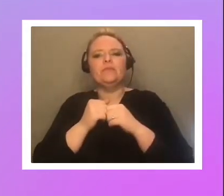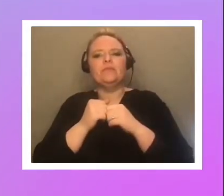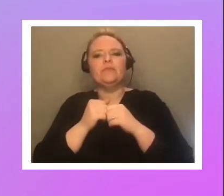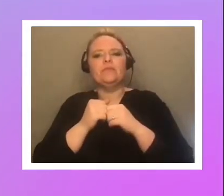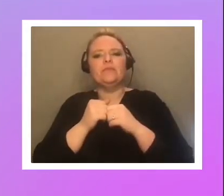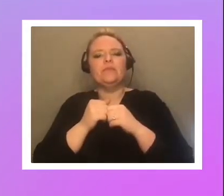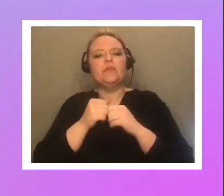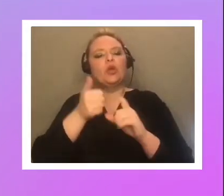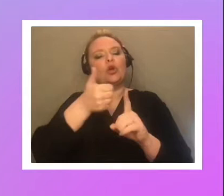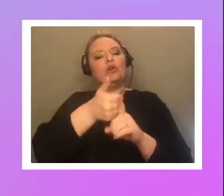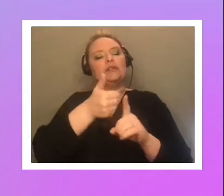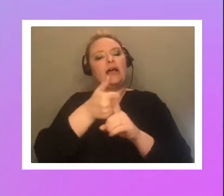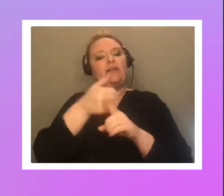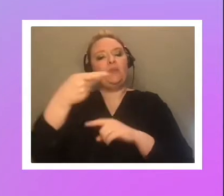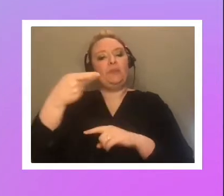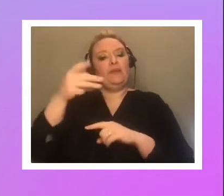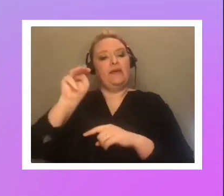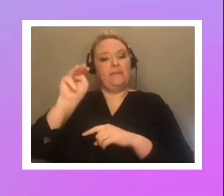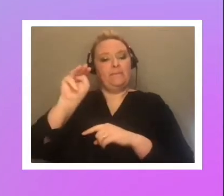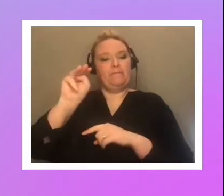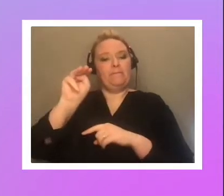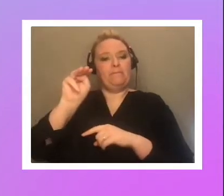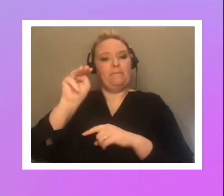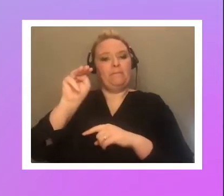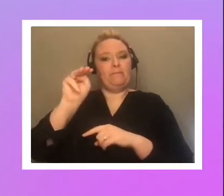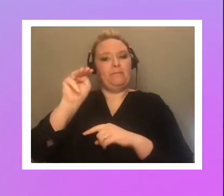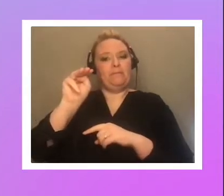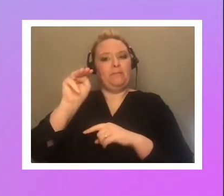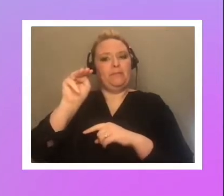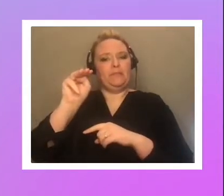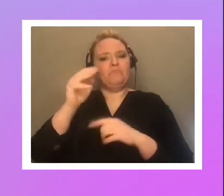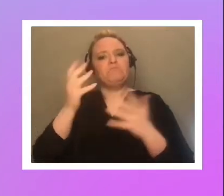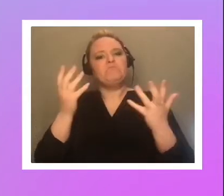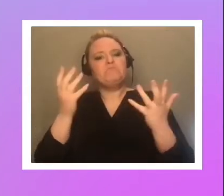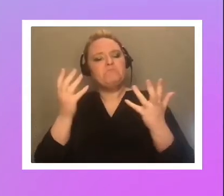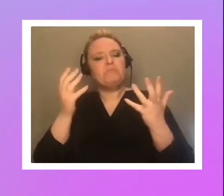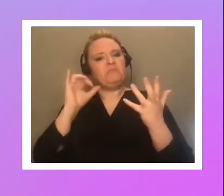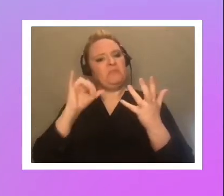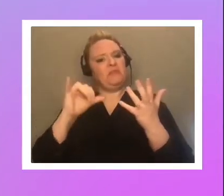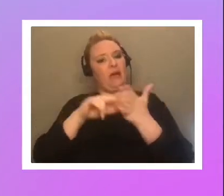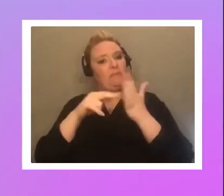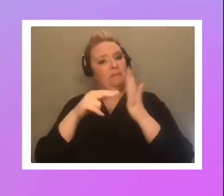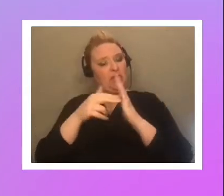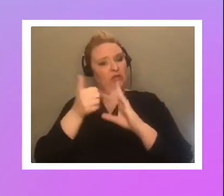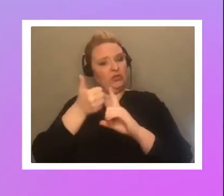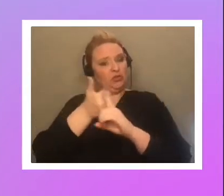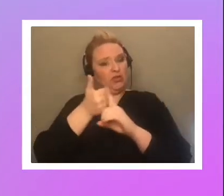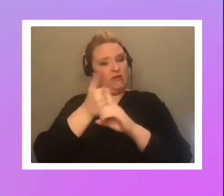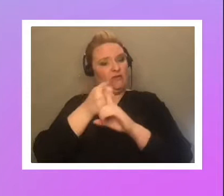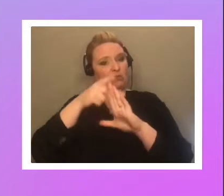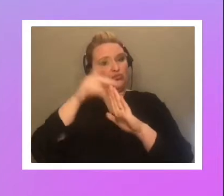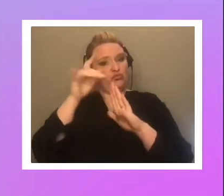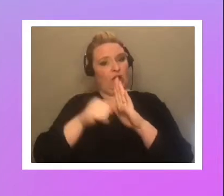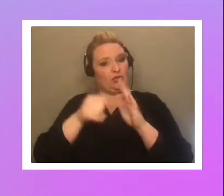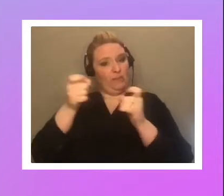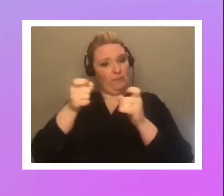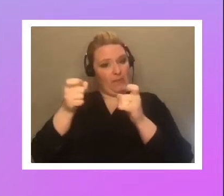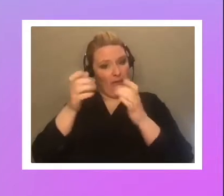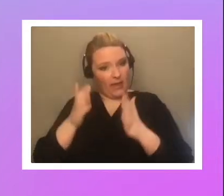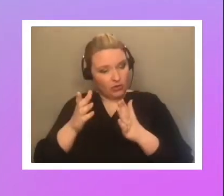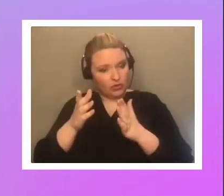She is a PM, and I don't know if that means that she's a project manager,